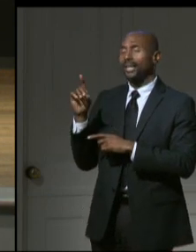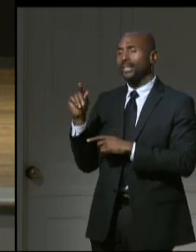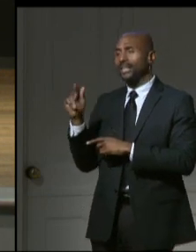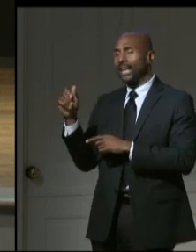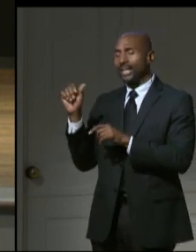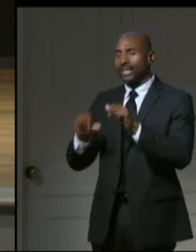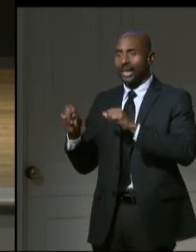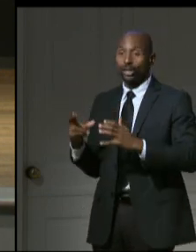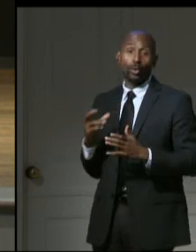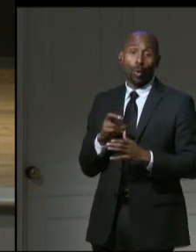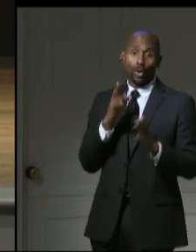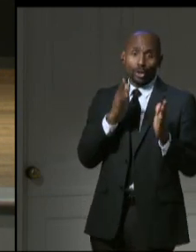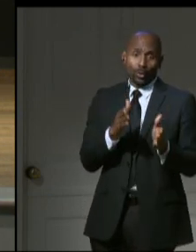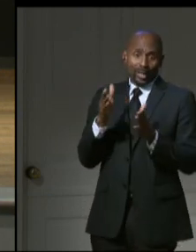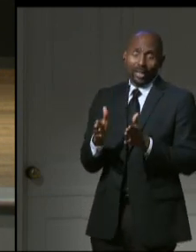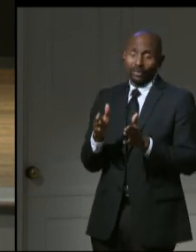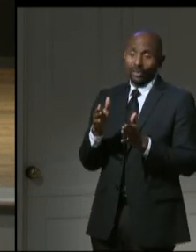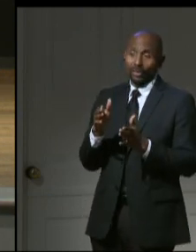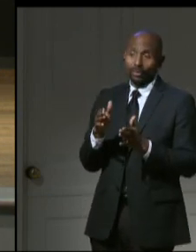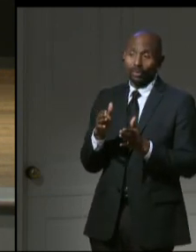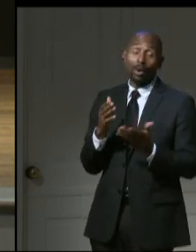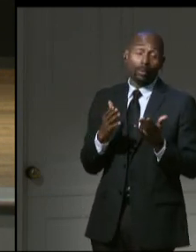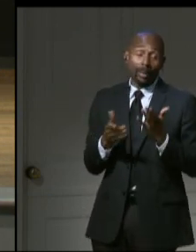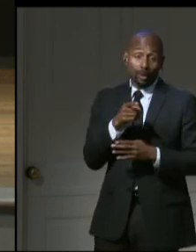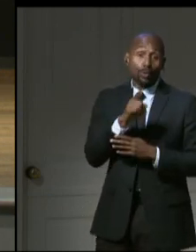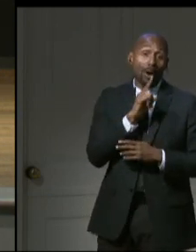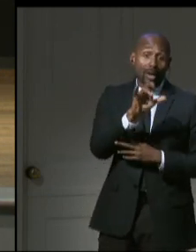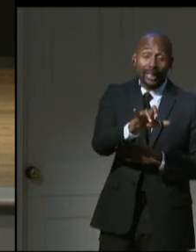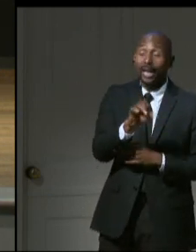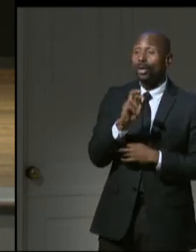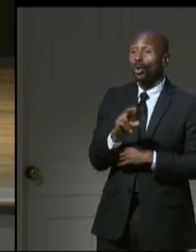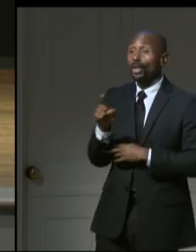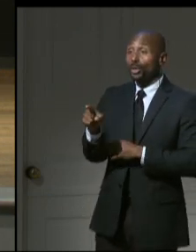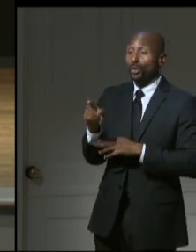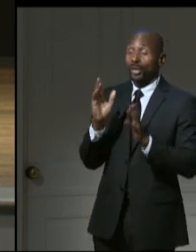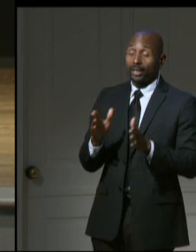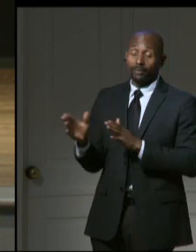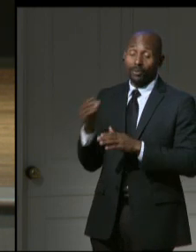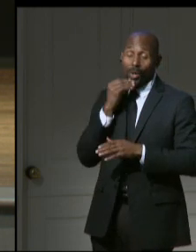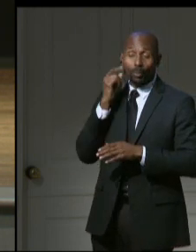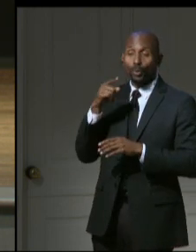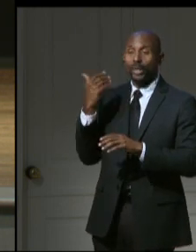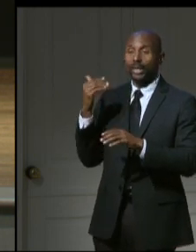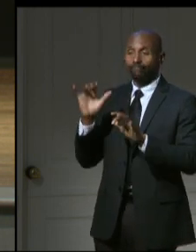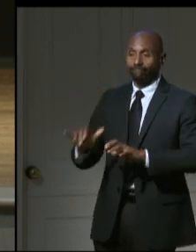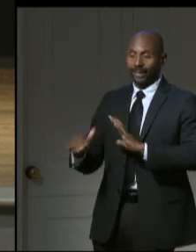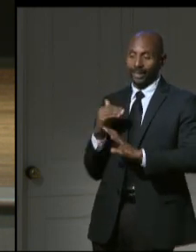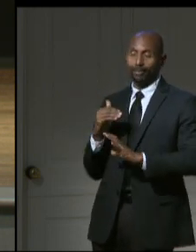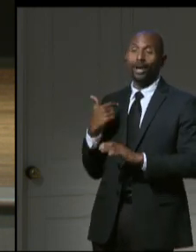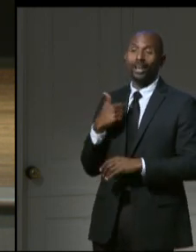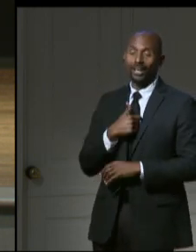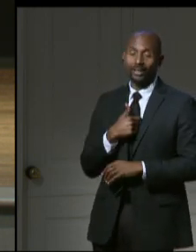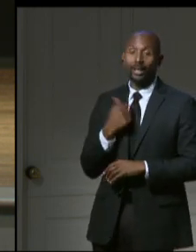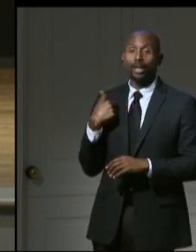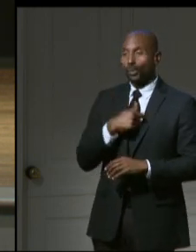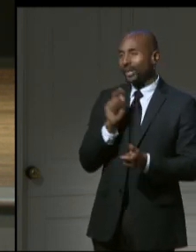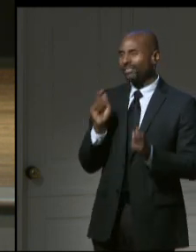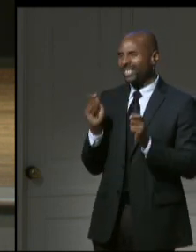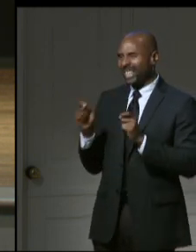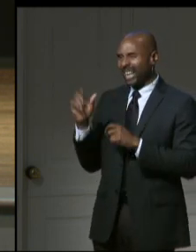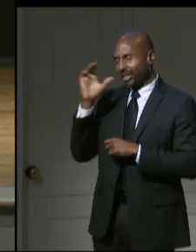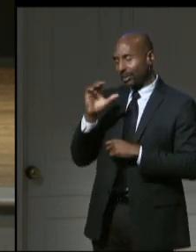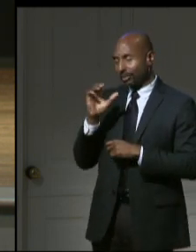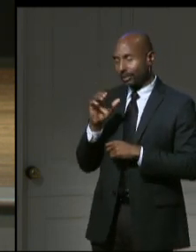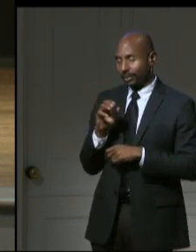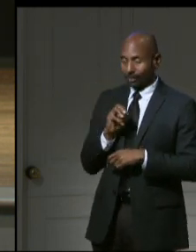hours. We actually have adapted things when we didn't even think about it. We've changed searches. As much as Mario doesn't want to search